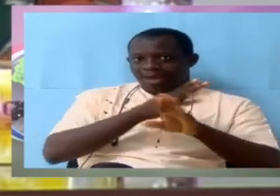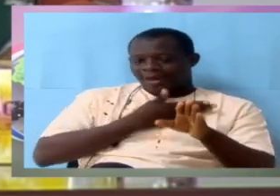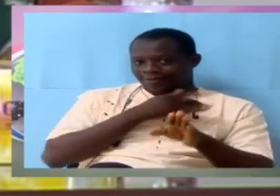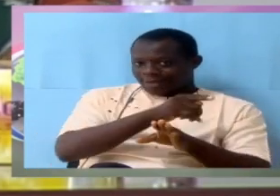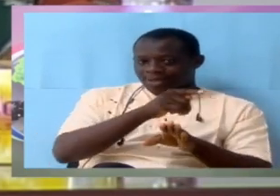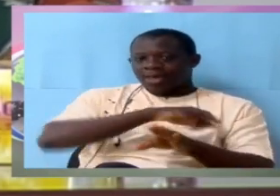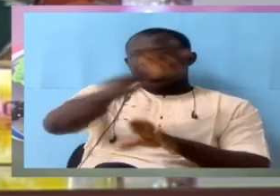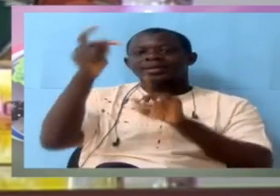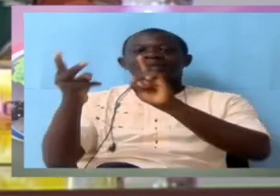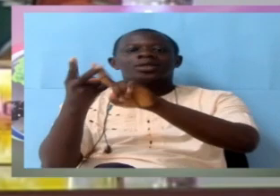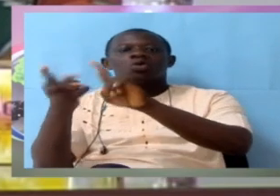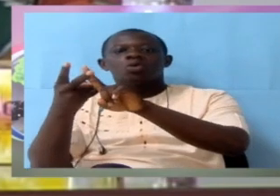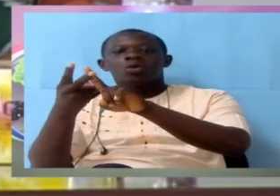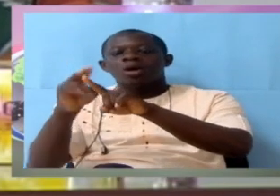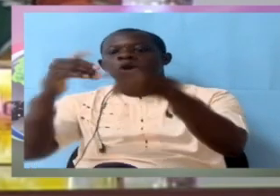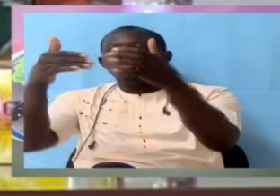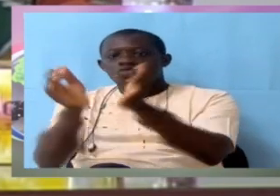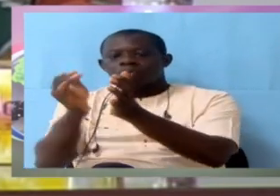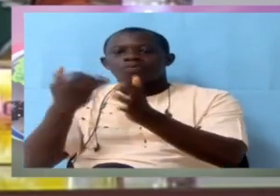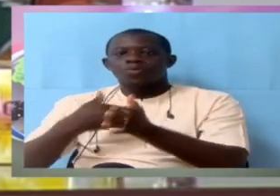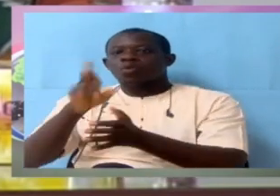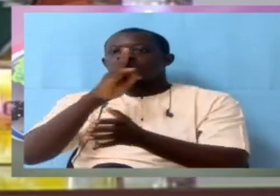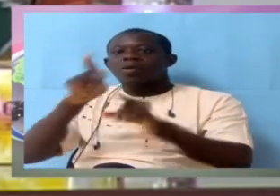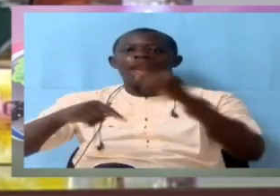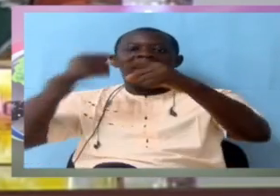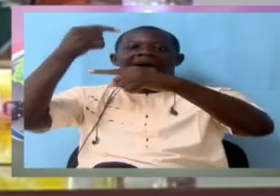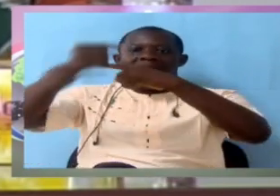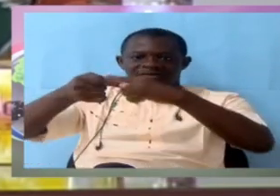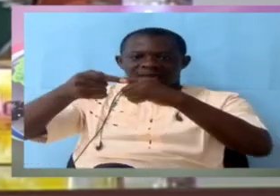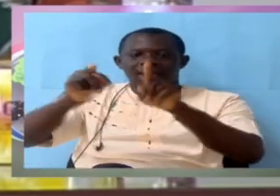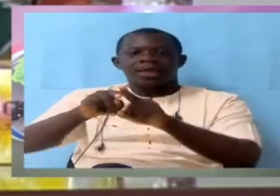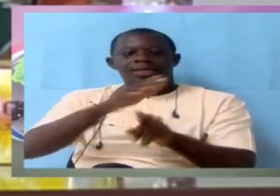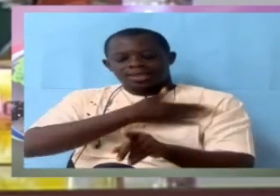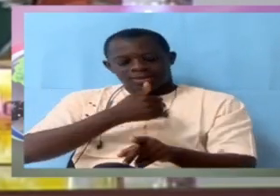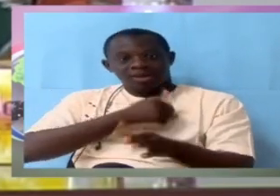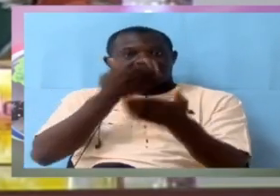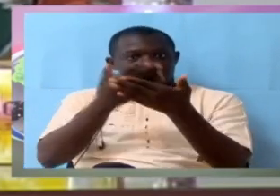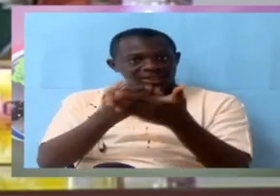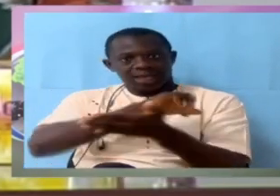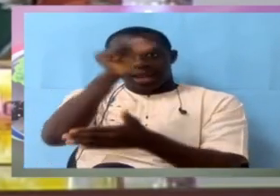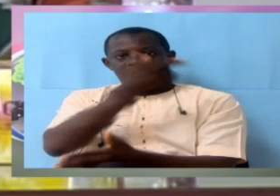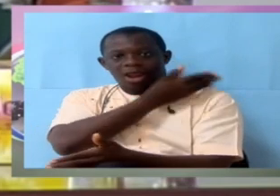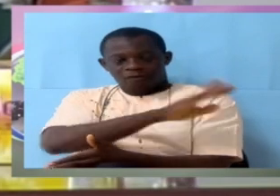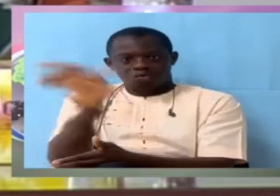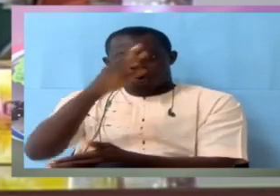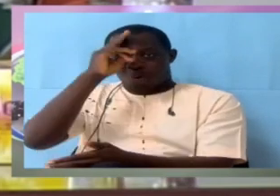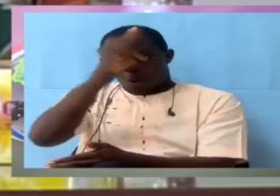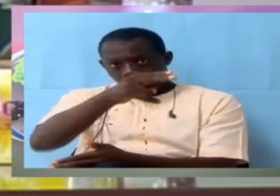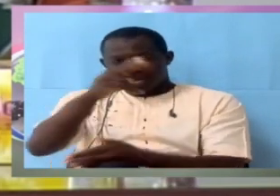also a second set of people who died just after attending the said treatment.